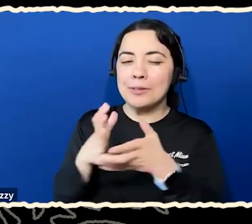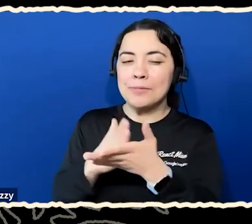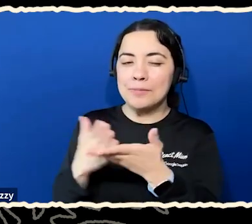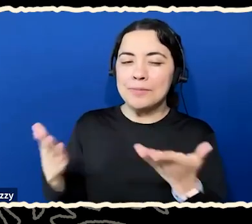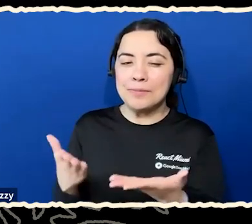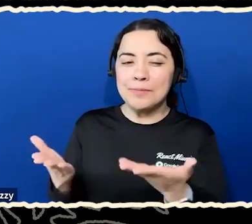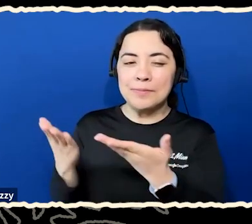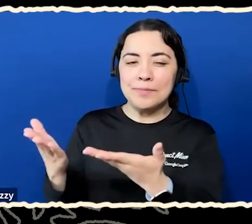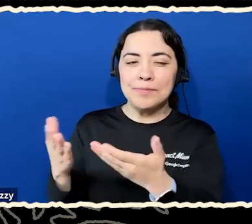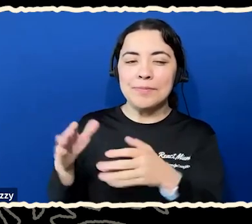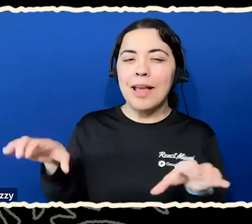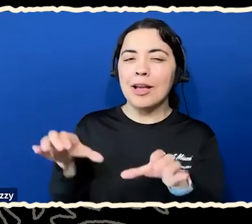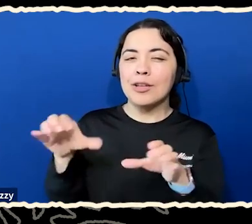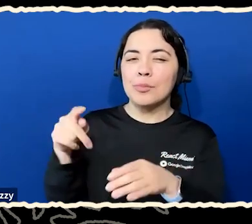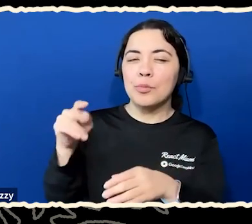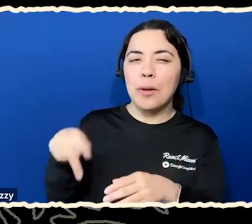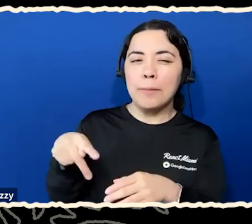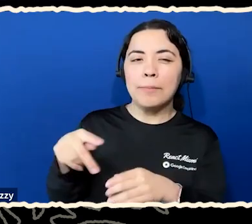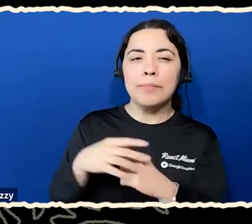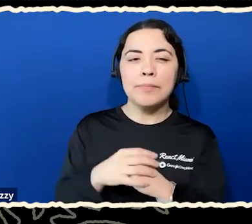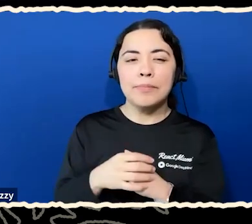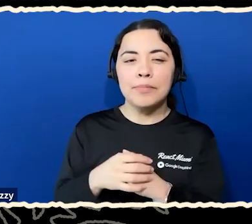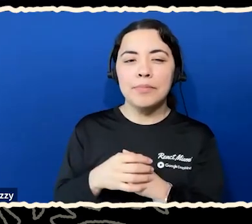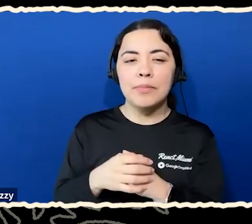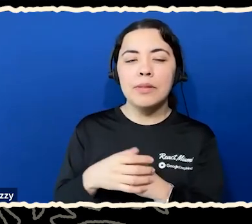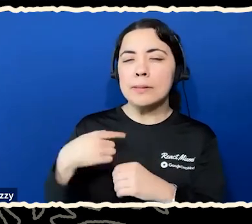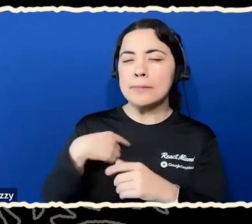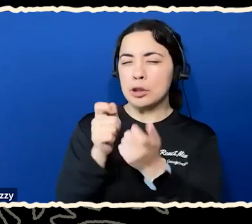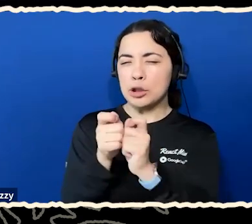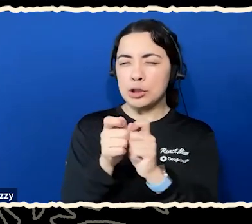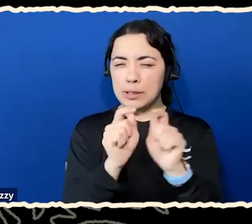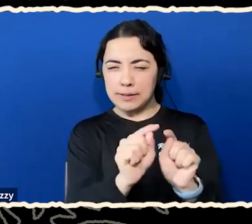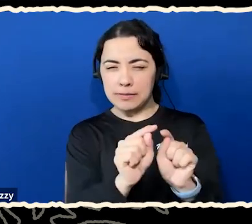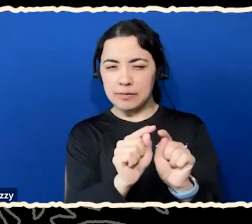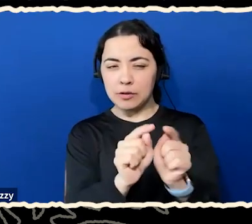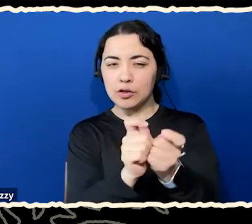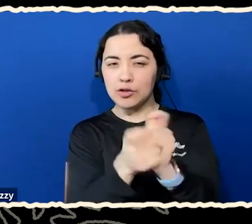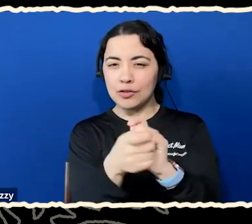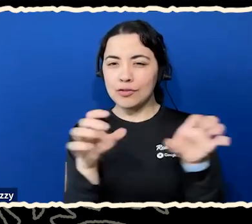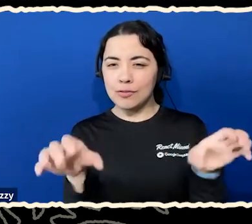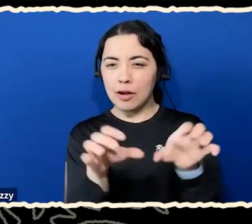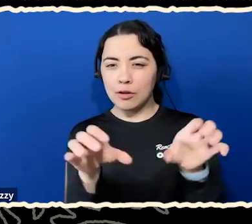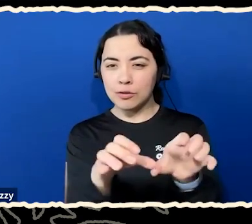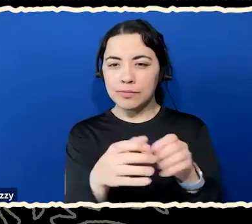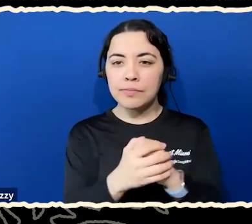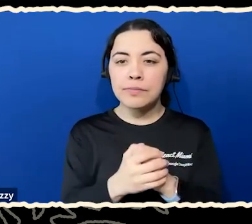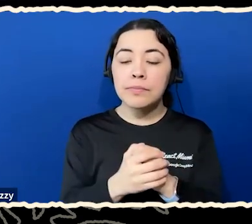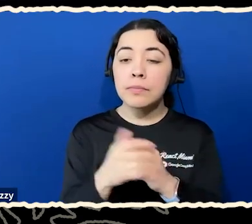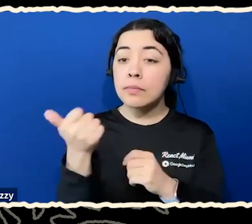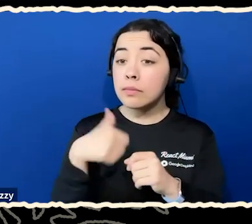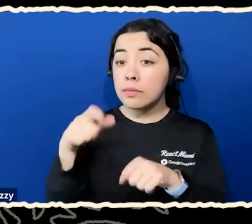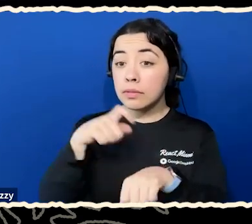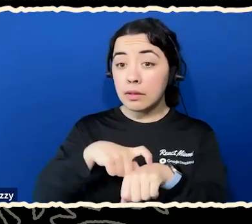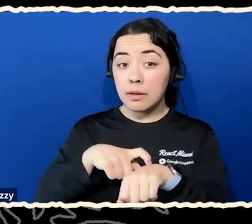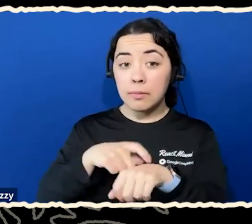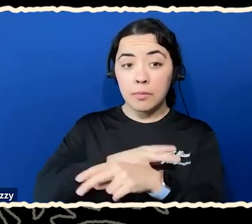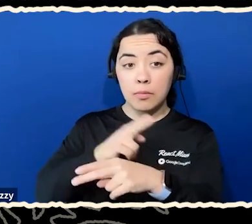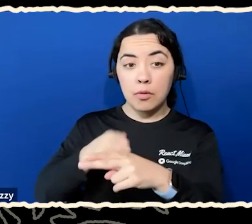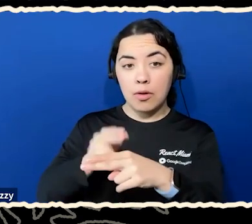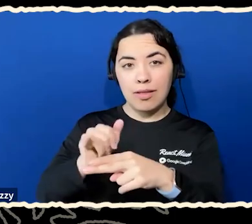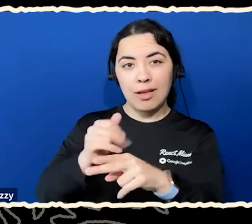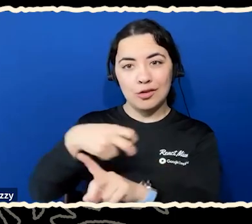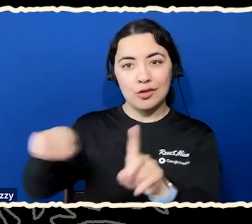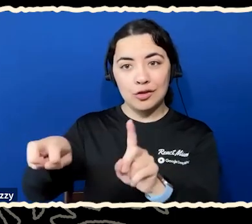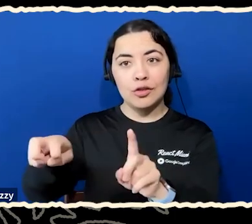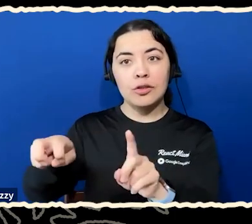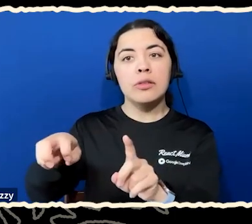naming convention, I'm going to also change this to change action, which is whenever we call something inside transition, we should call it action so